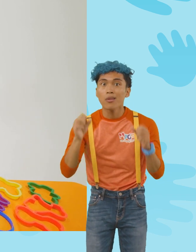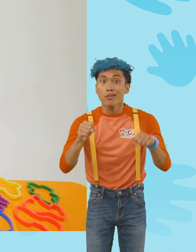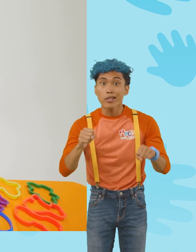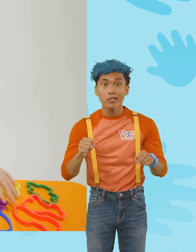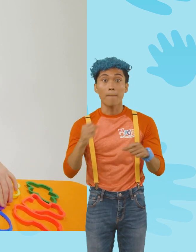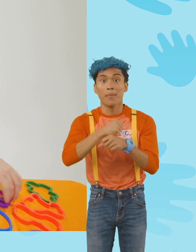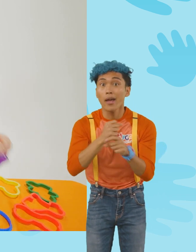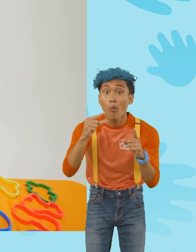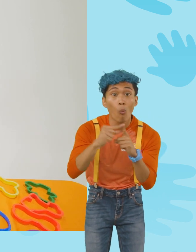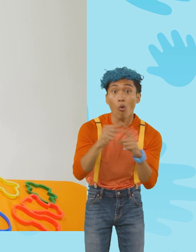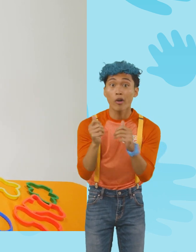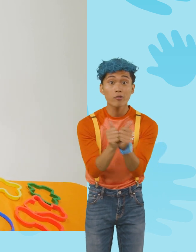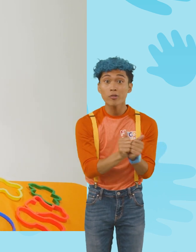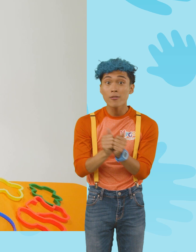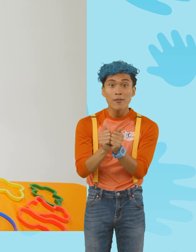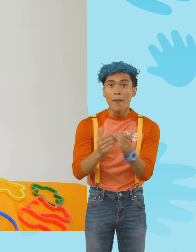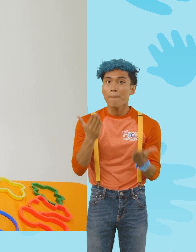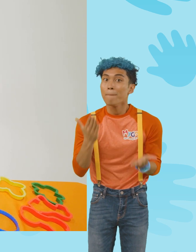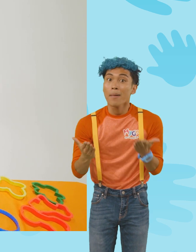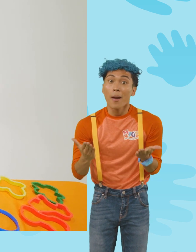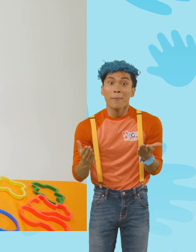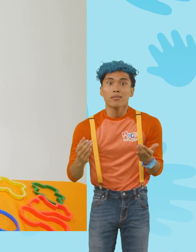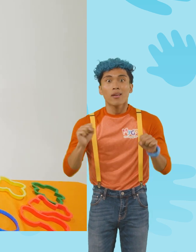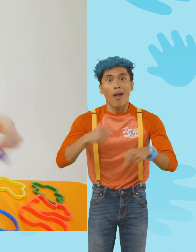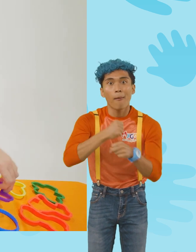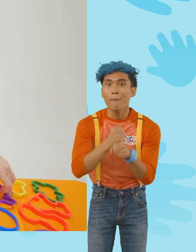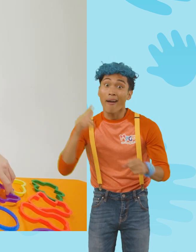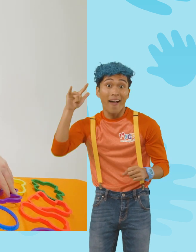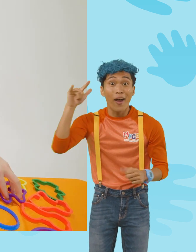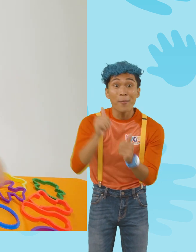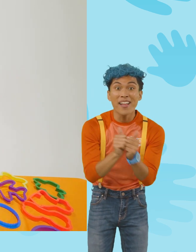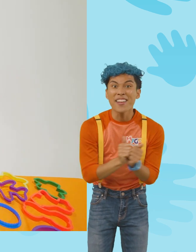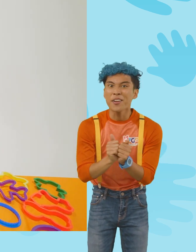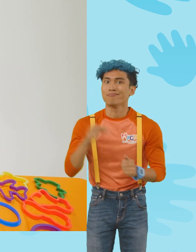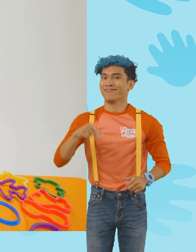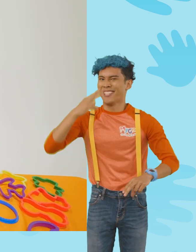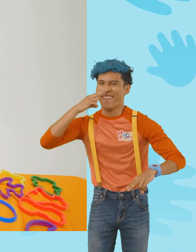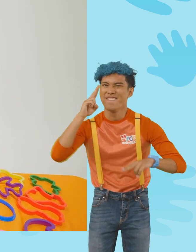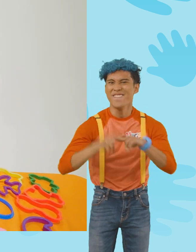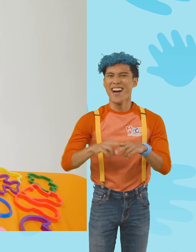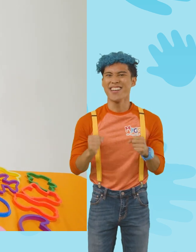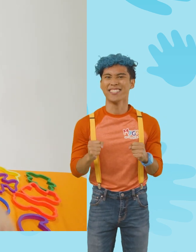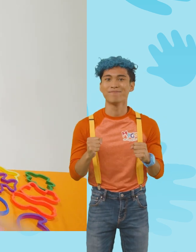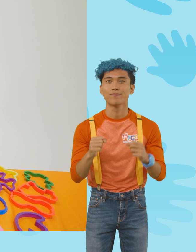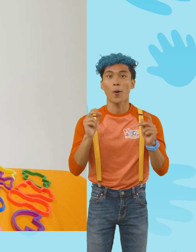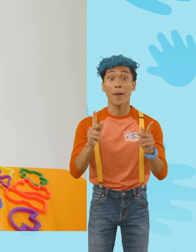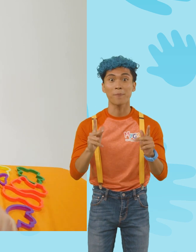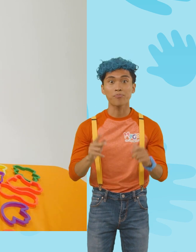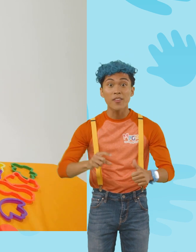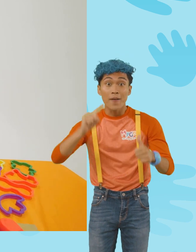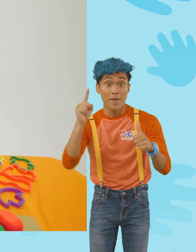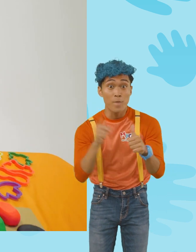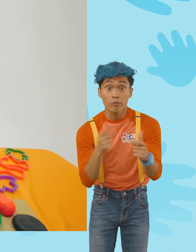together. Maybe we can make an airplane together. Whoa, this is gonna be so much fun. Okay, so the